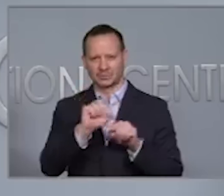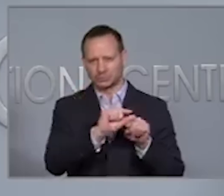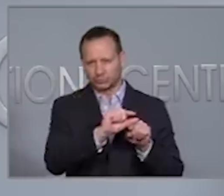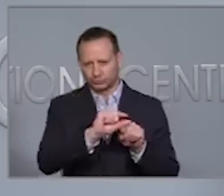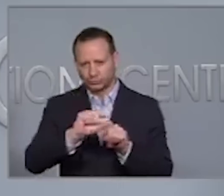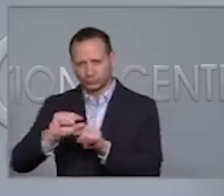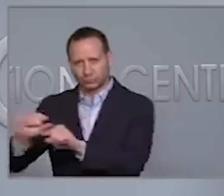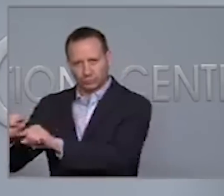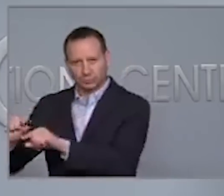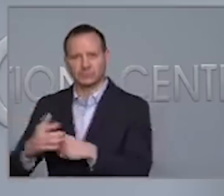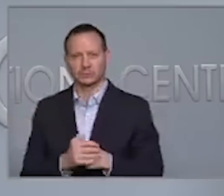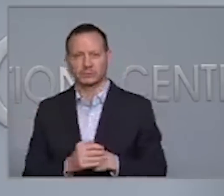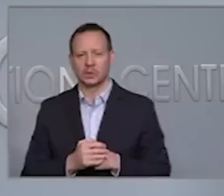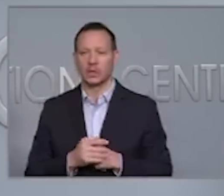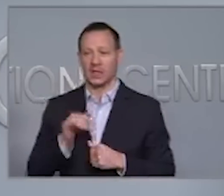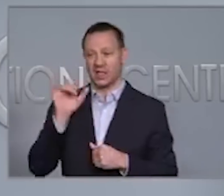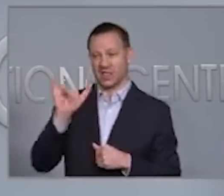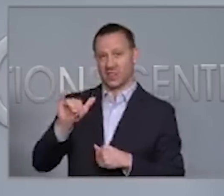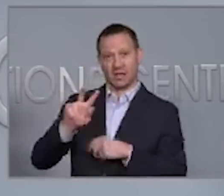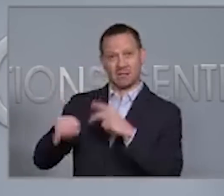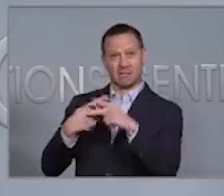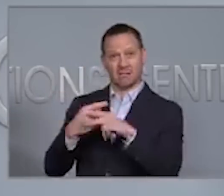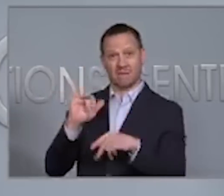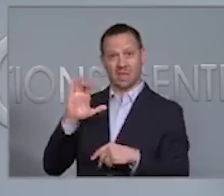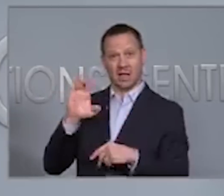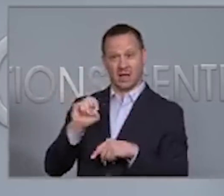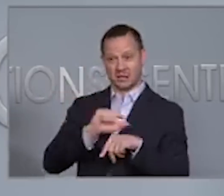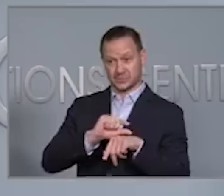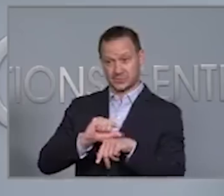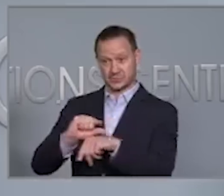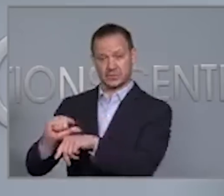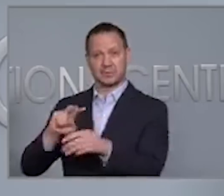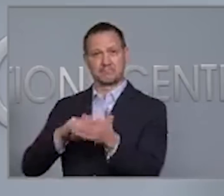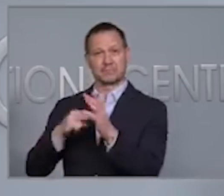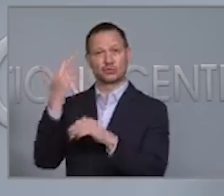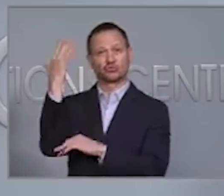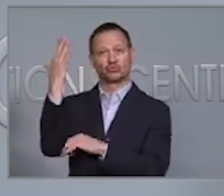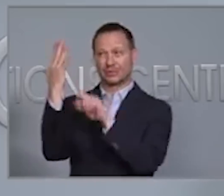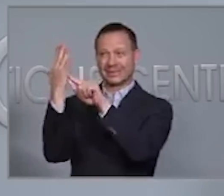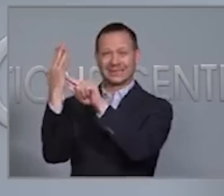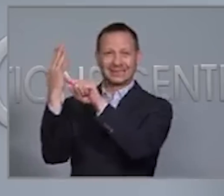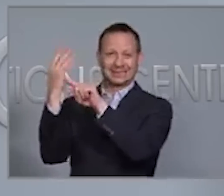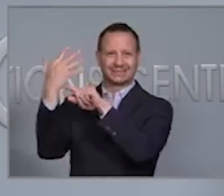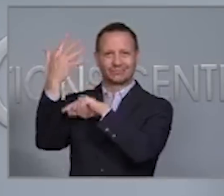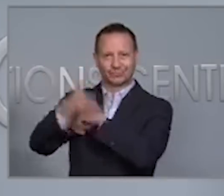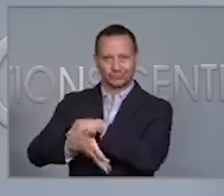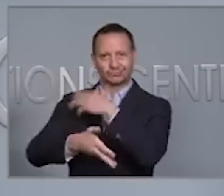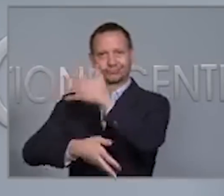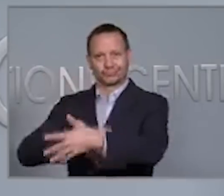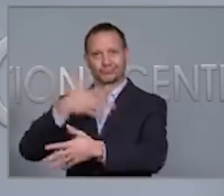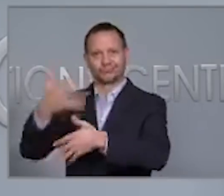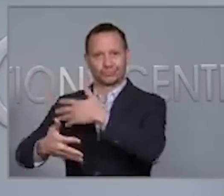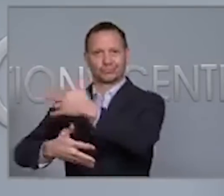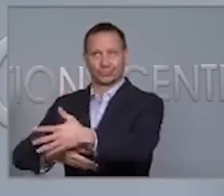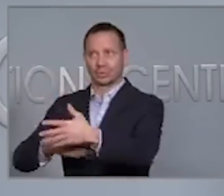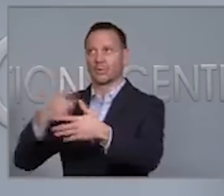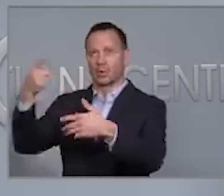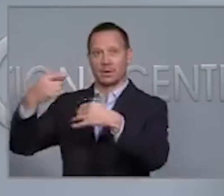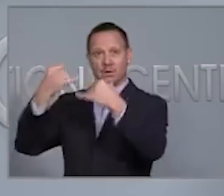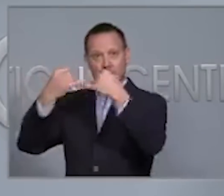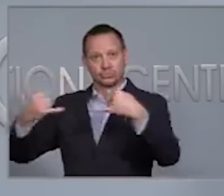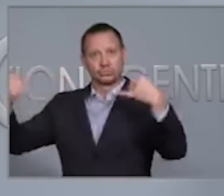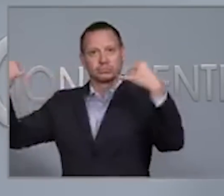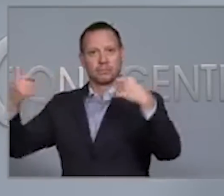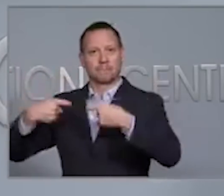a quarter inch and greater will cause tree branches to snap and can lead to more power outages. If your power goes out during